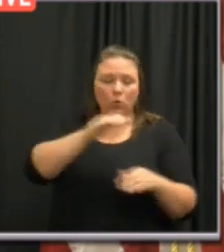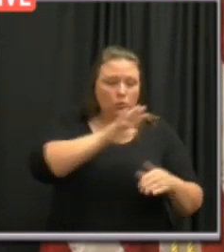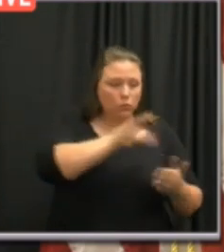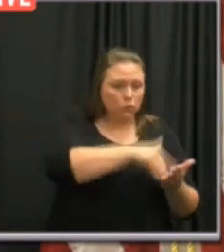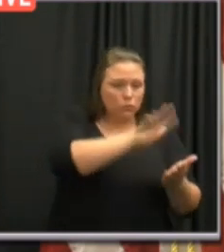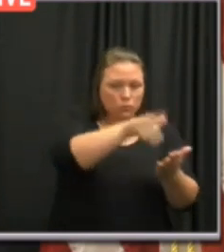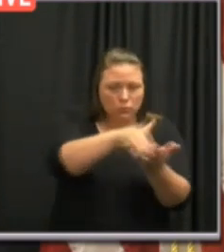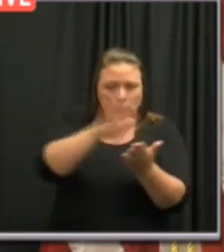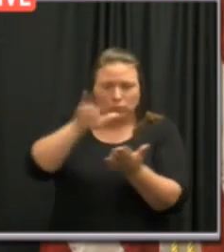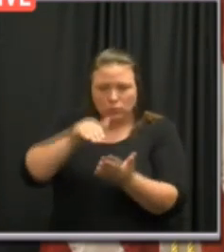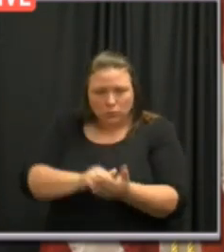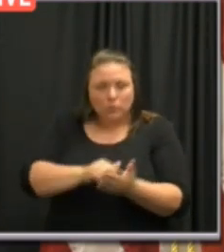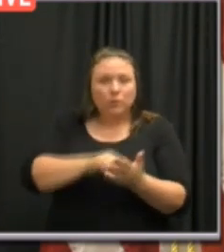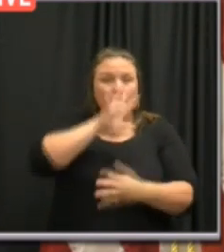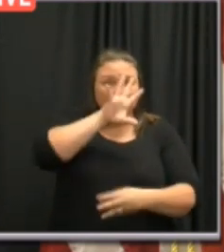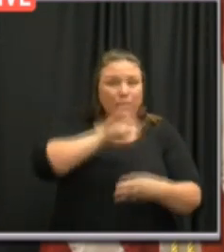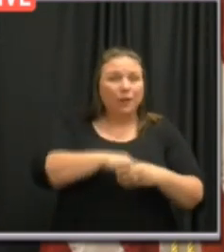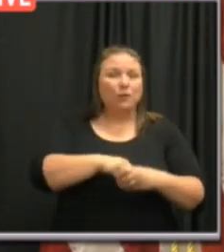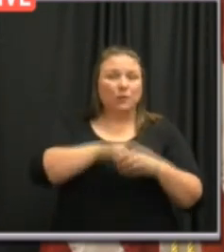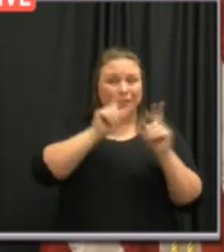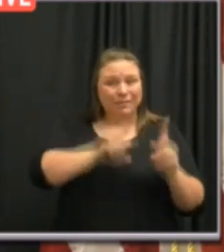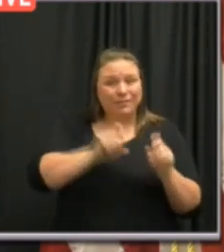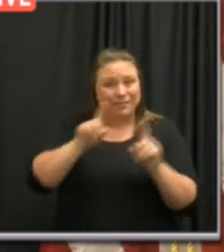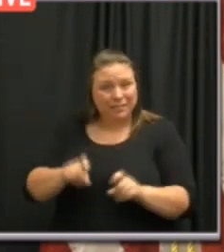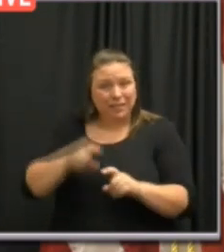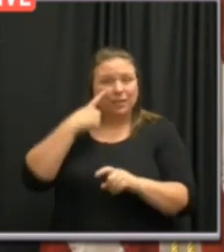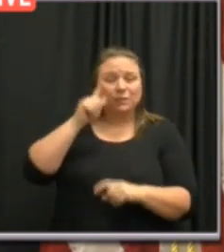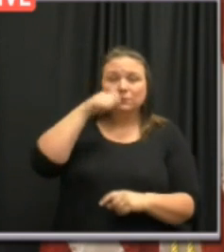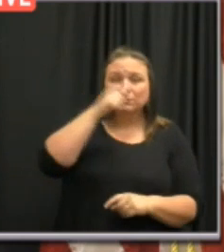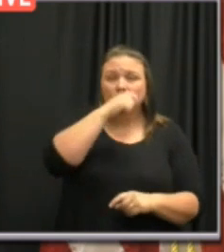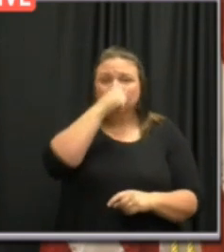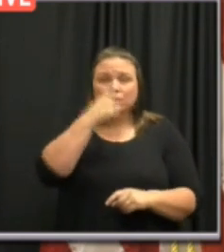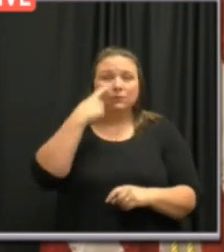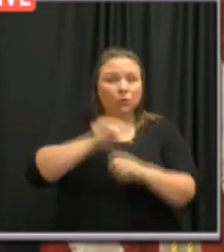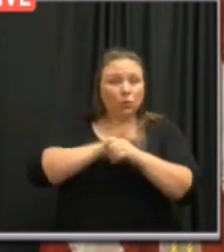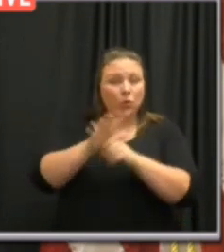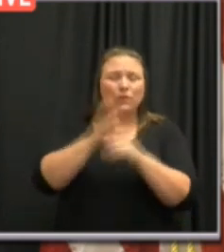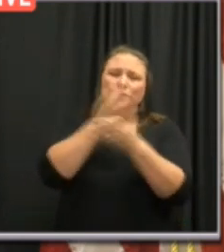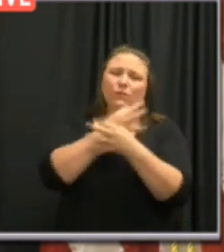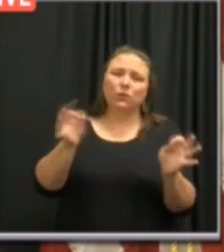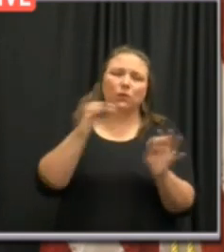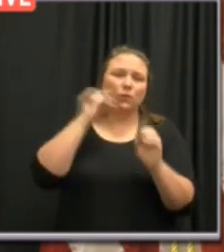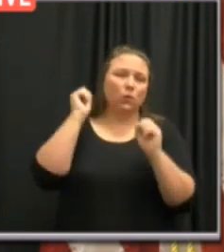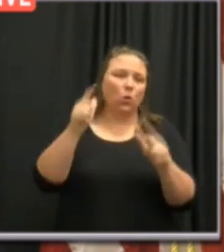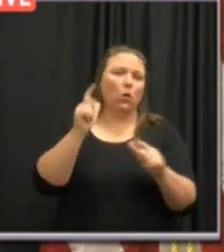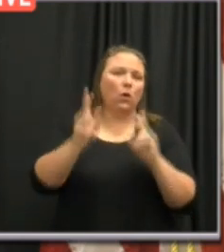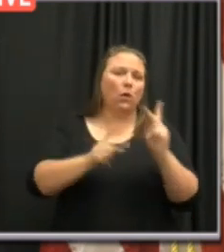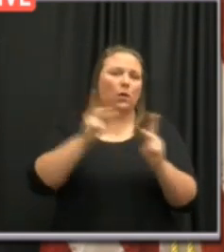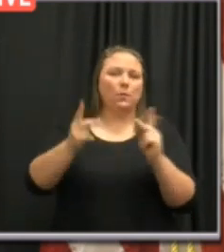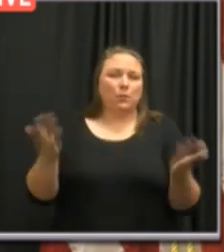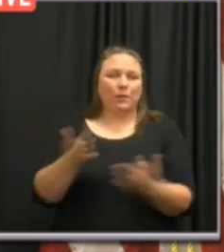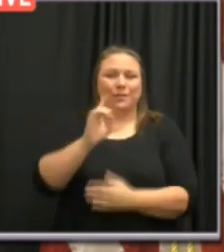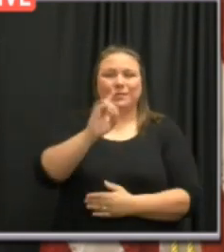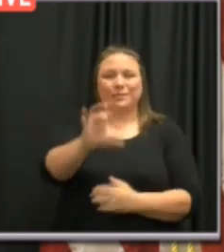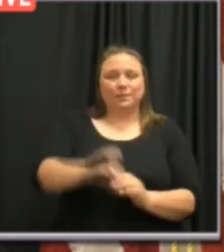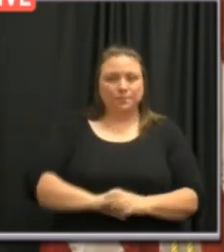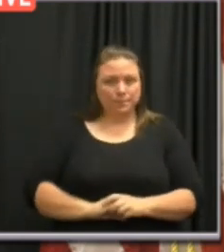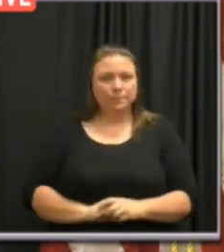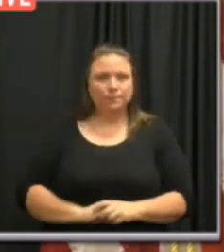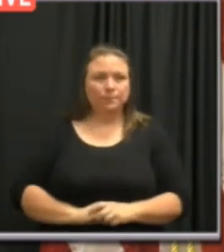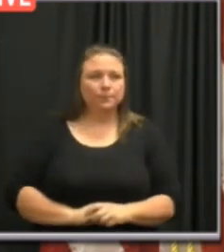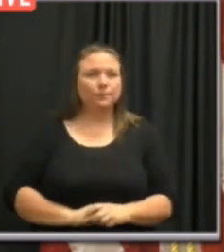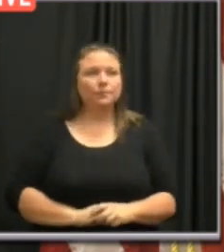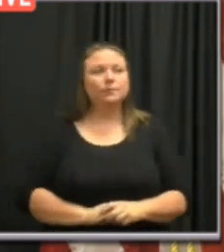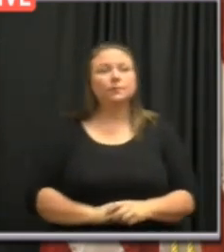system, including COVID-19 tests, are free of charge to all Nashville residents.